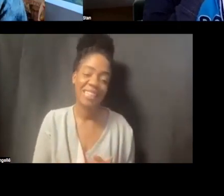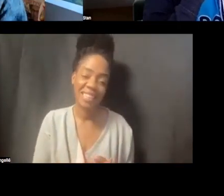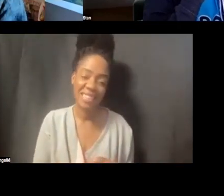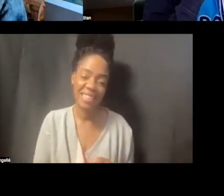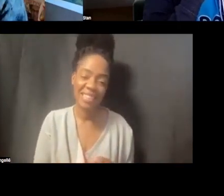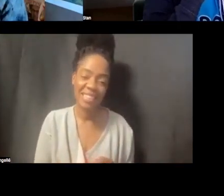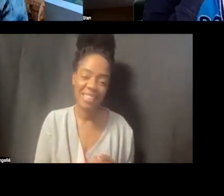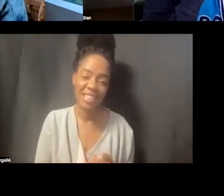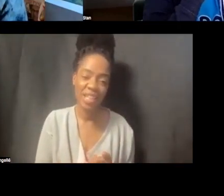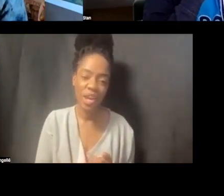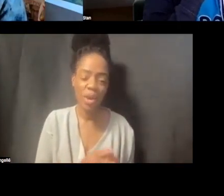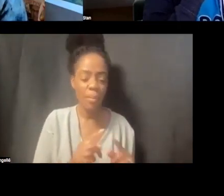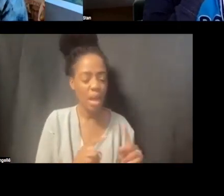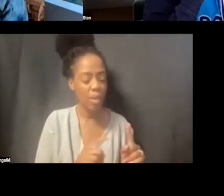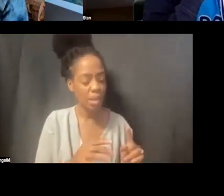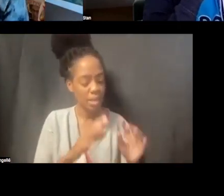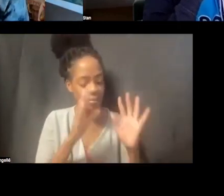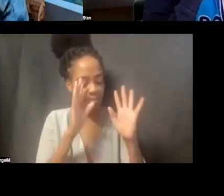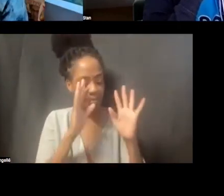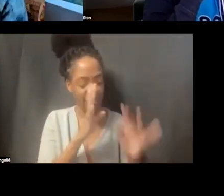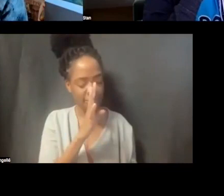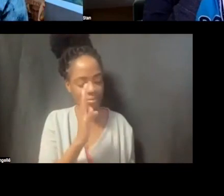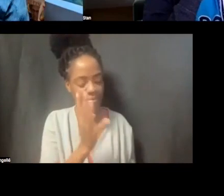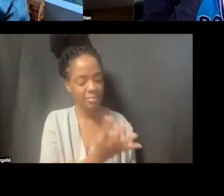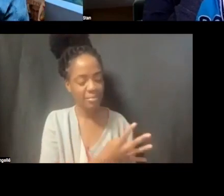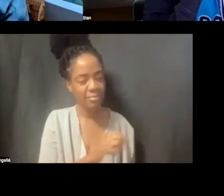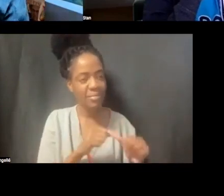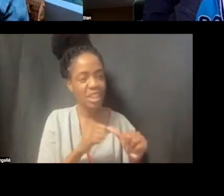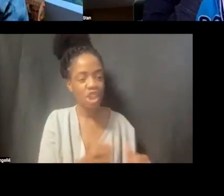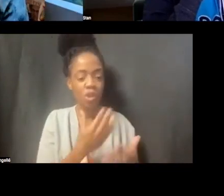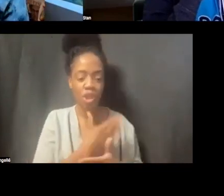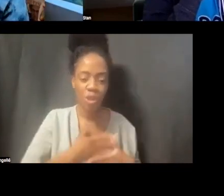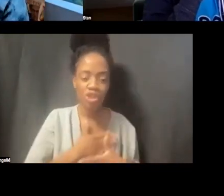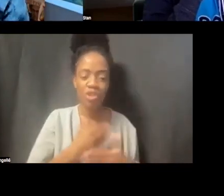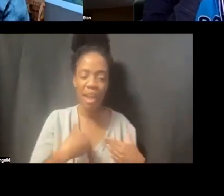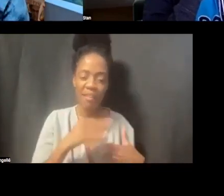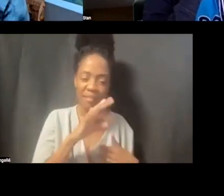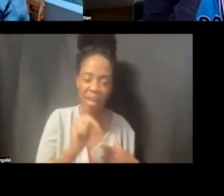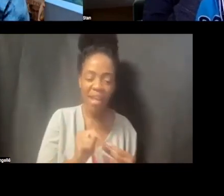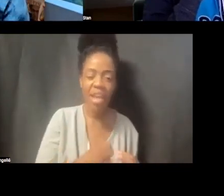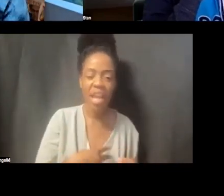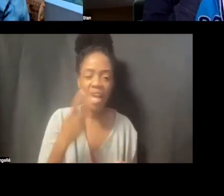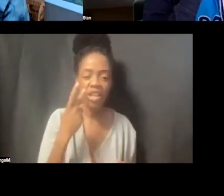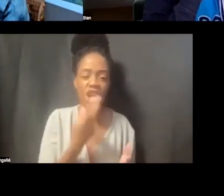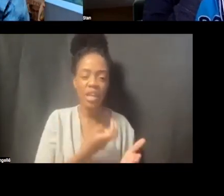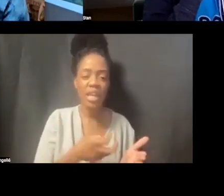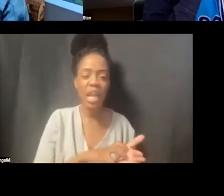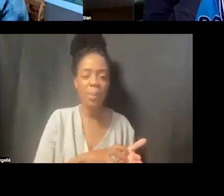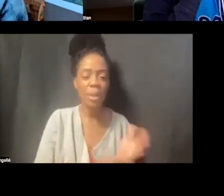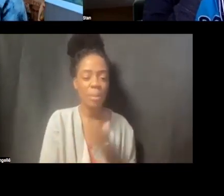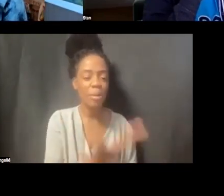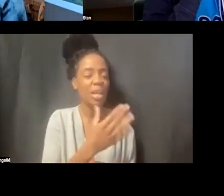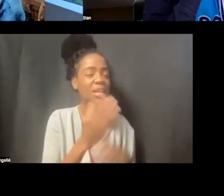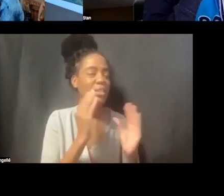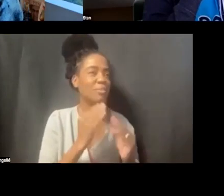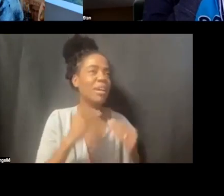But it's like, no, you go for it and you have fun. And it's that, I saw you waking up in the morning with that smile on your face and